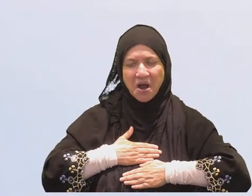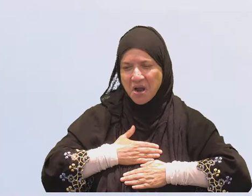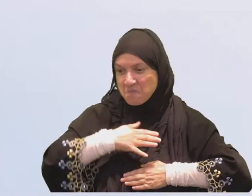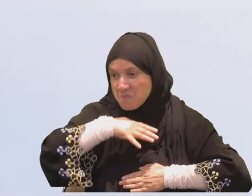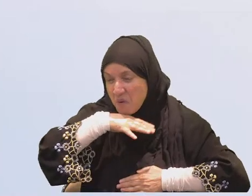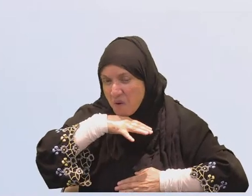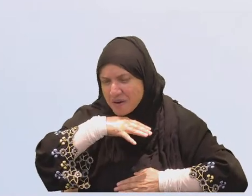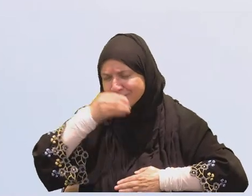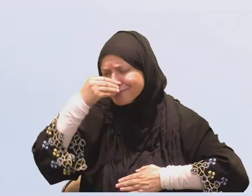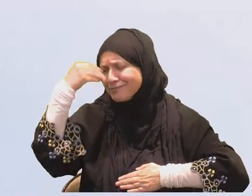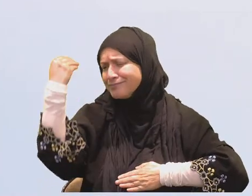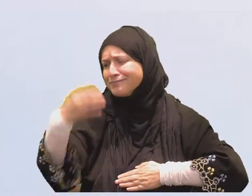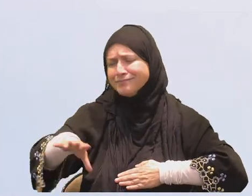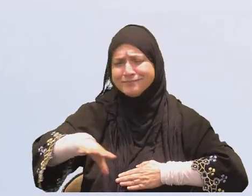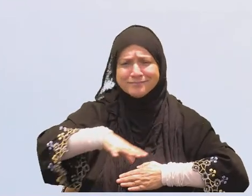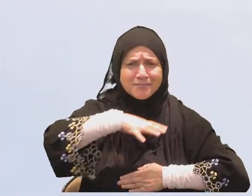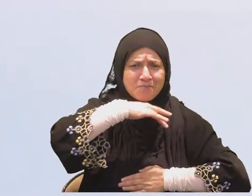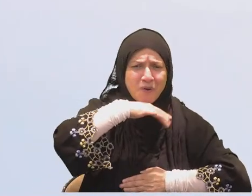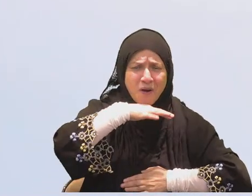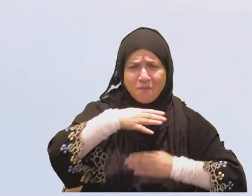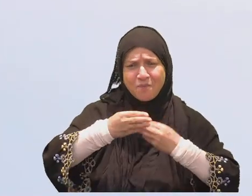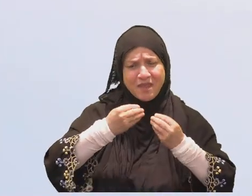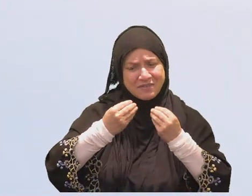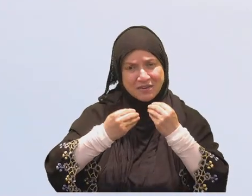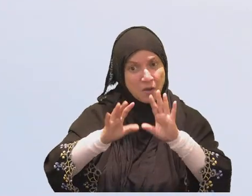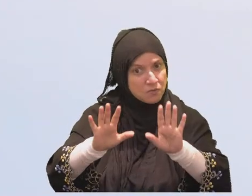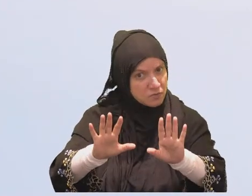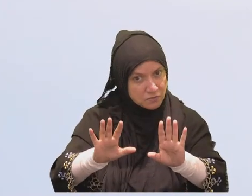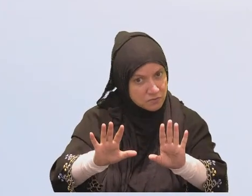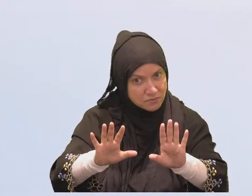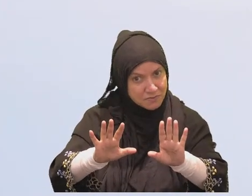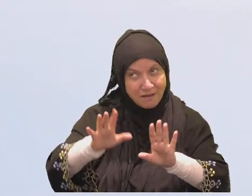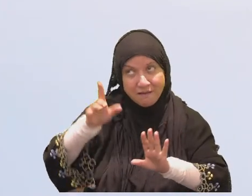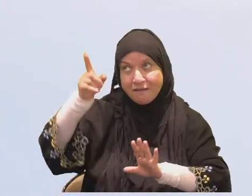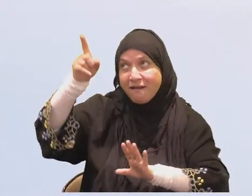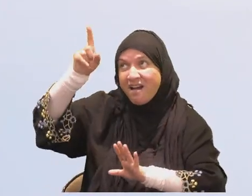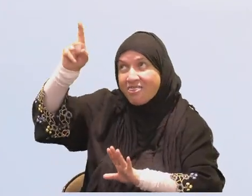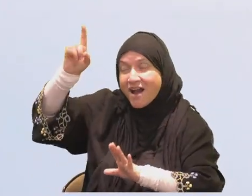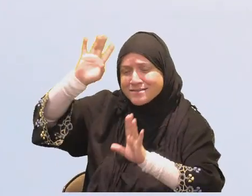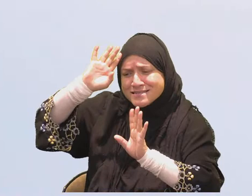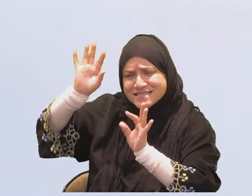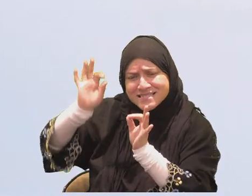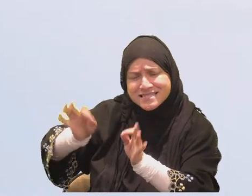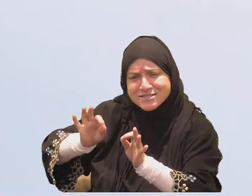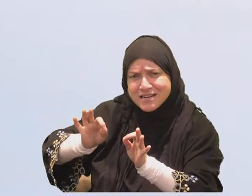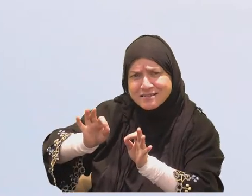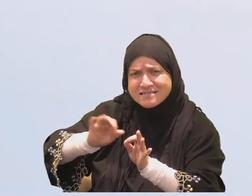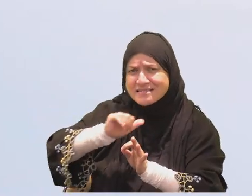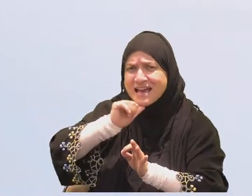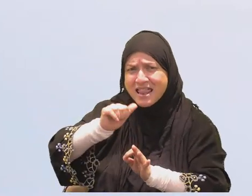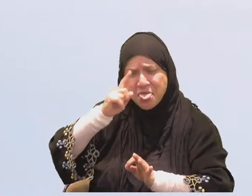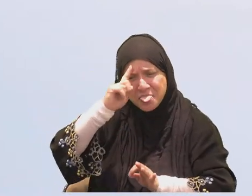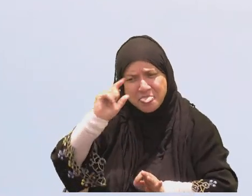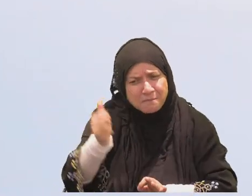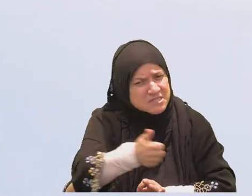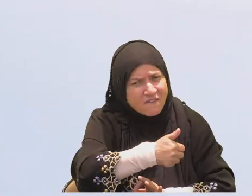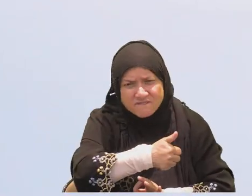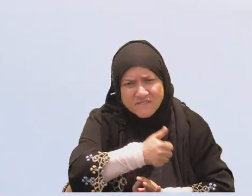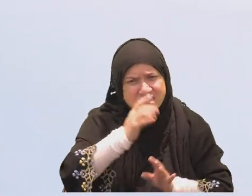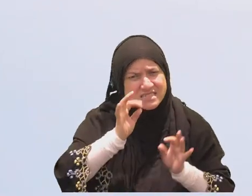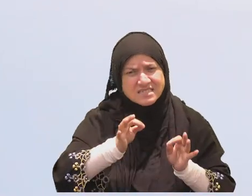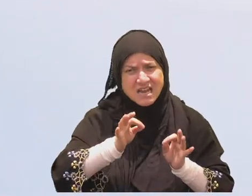alcohol. Despite the marijuana fatwa, some brothers working with the marijuana fatwa. Now, if it's